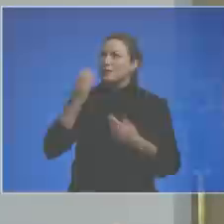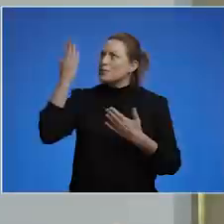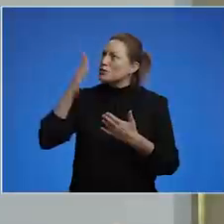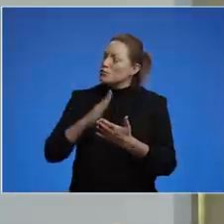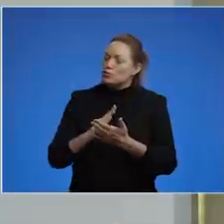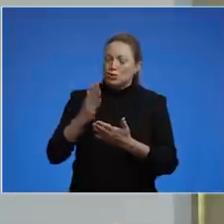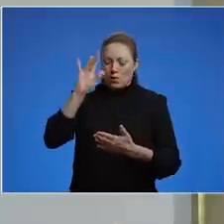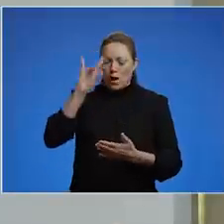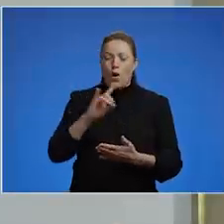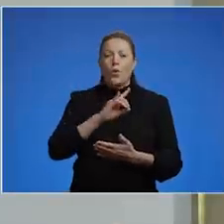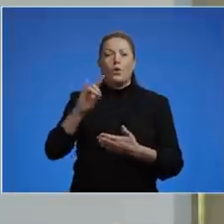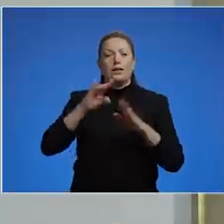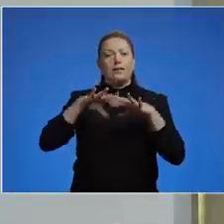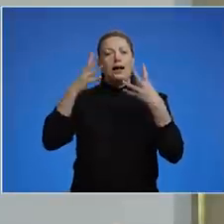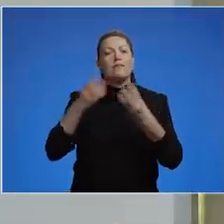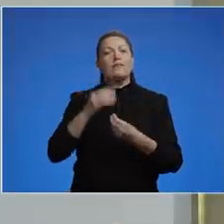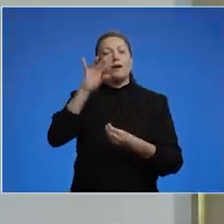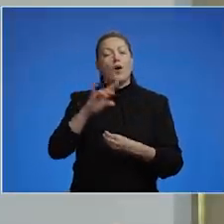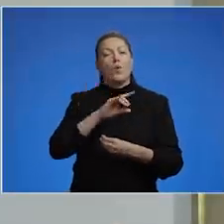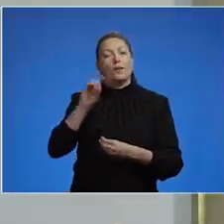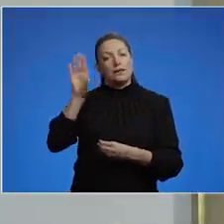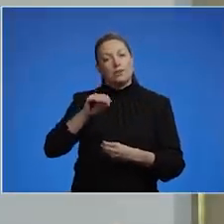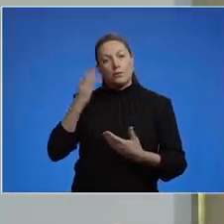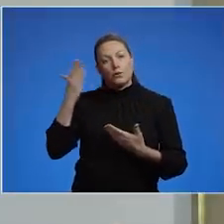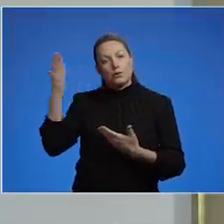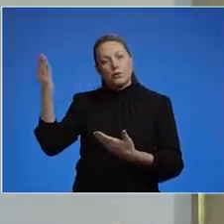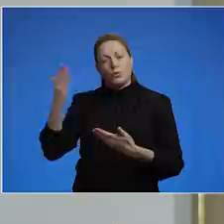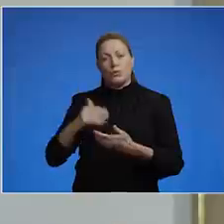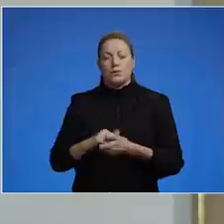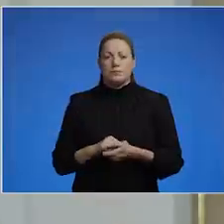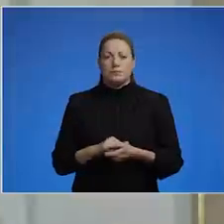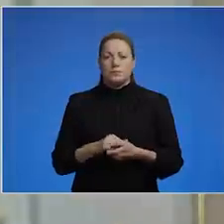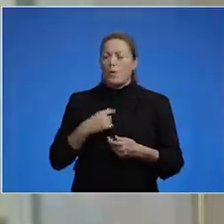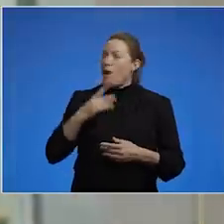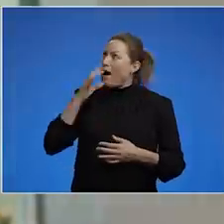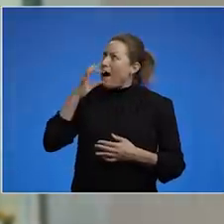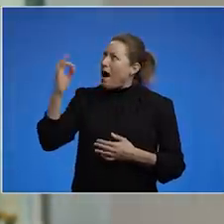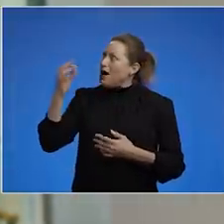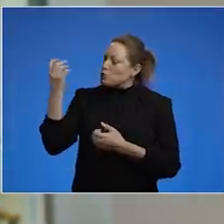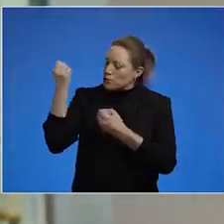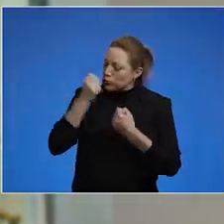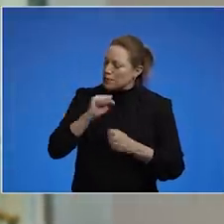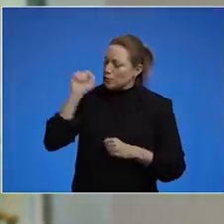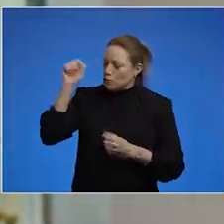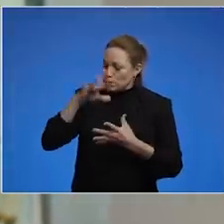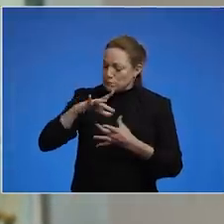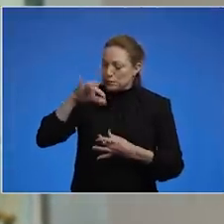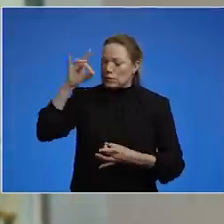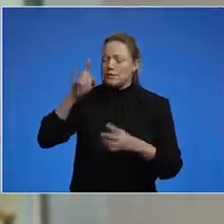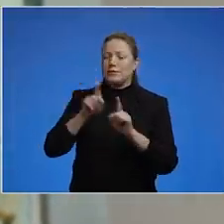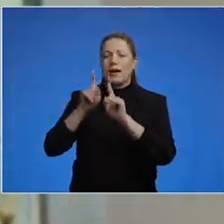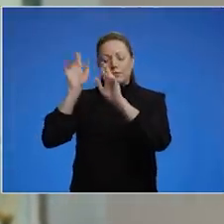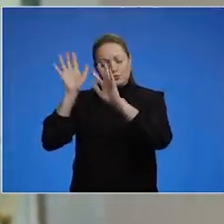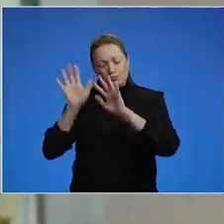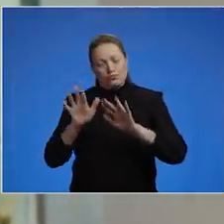You are indeed holy, O Lord, the fount of all holiness. Make holy, therefore, these gifts, we pray, by sending down your